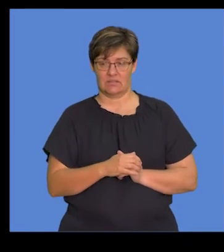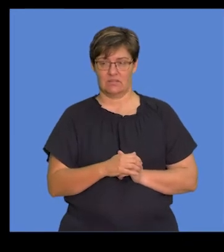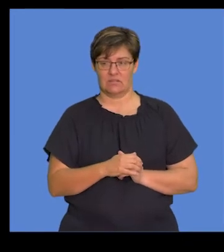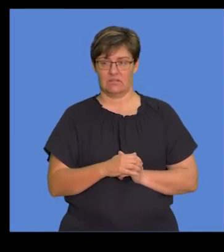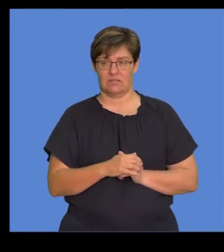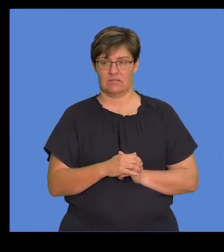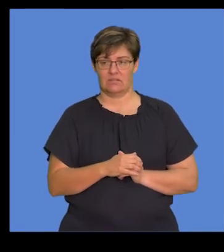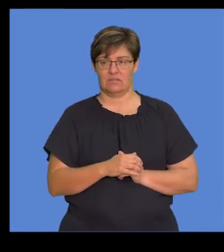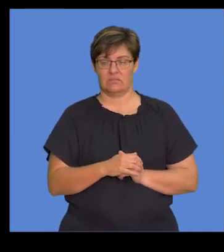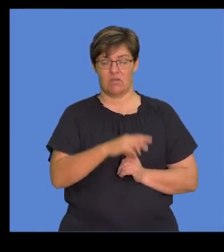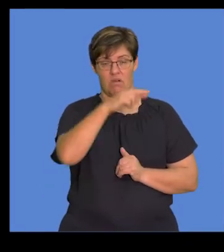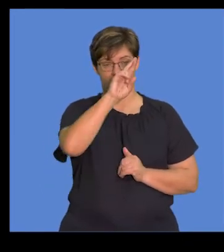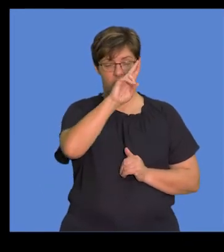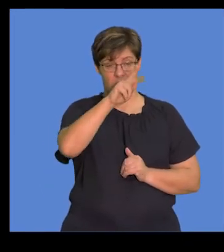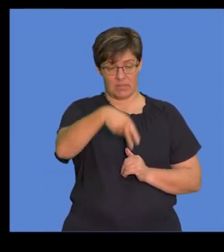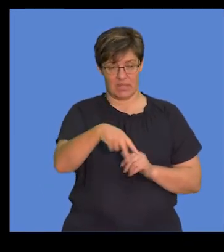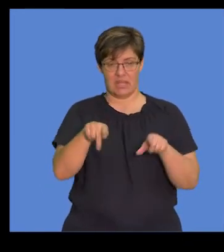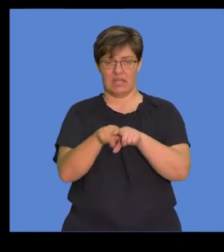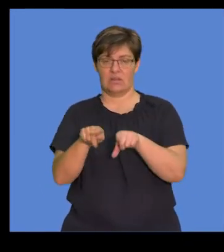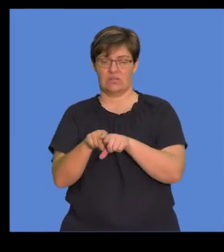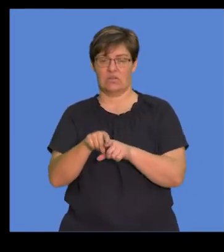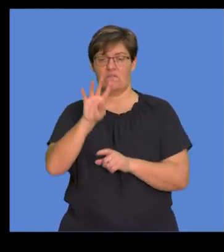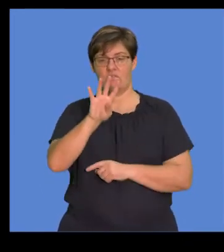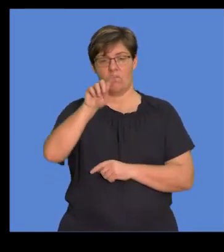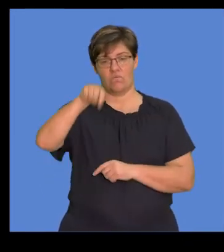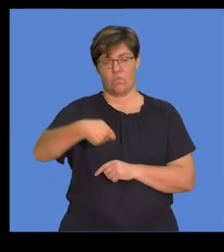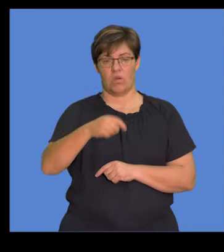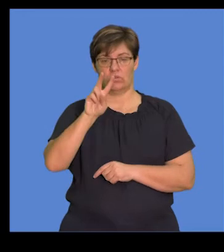is RP is equals to